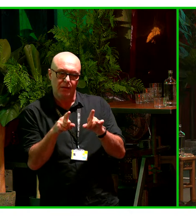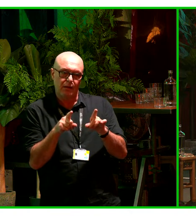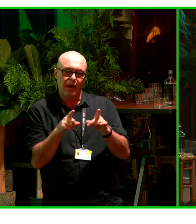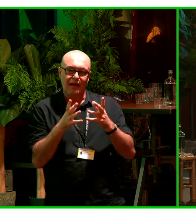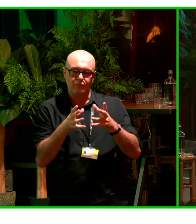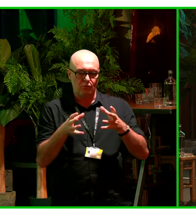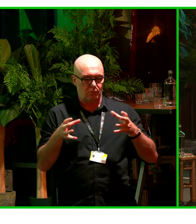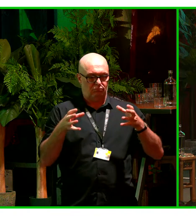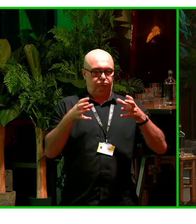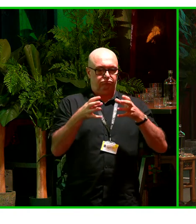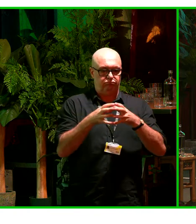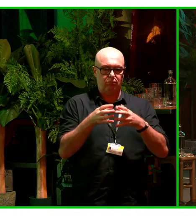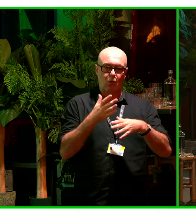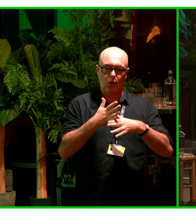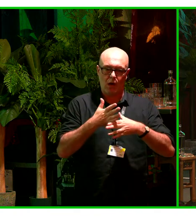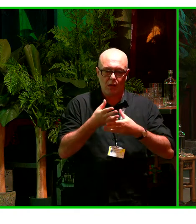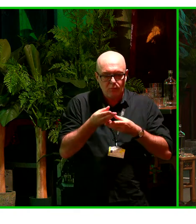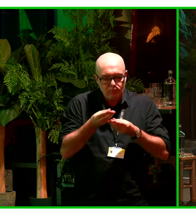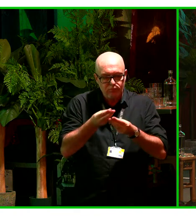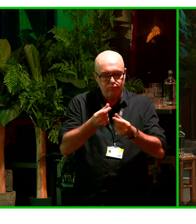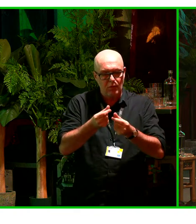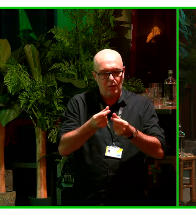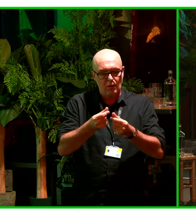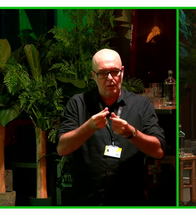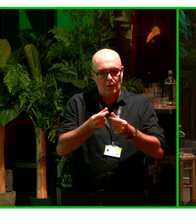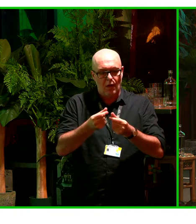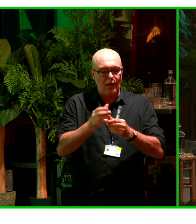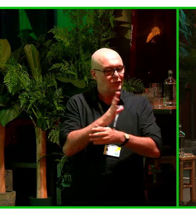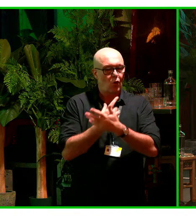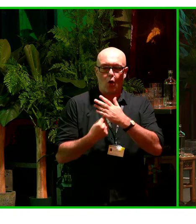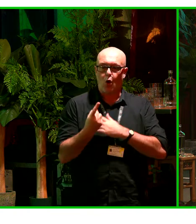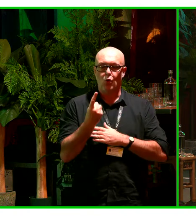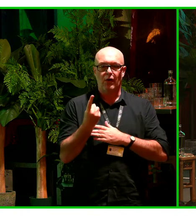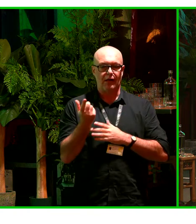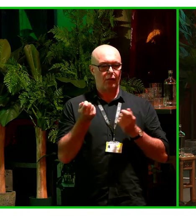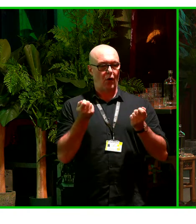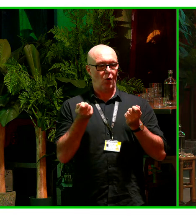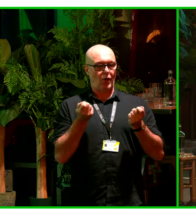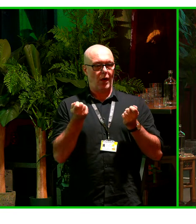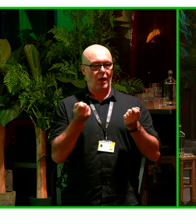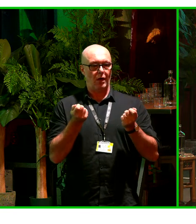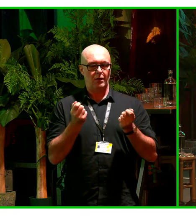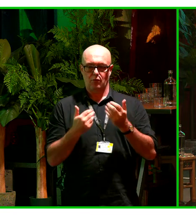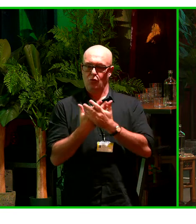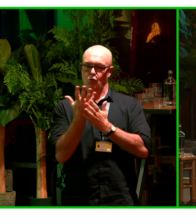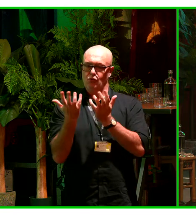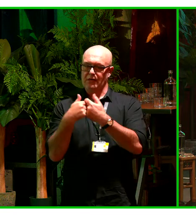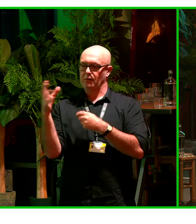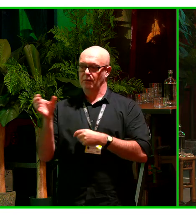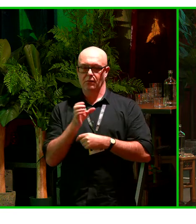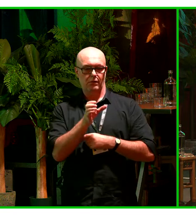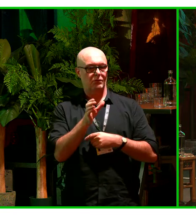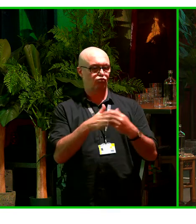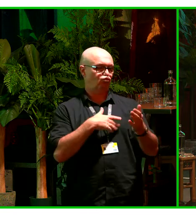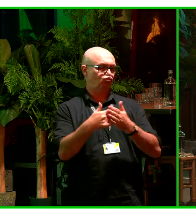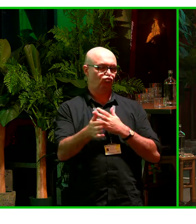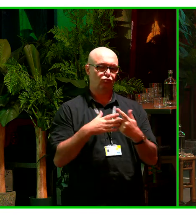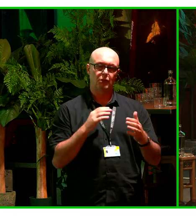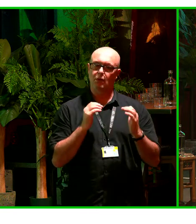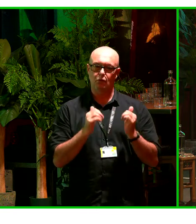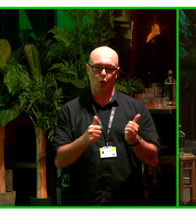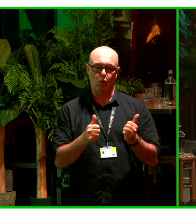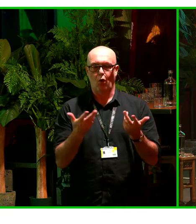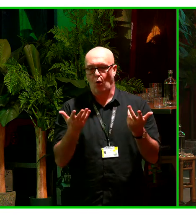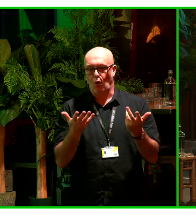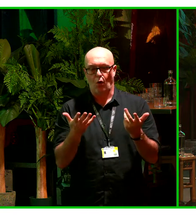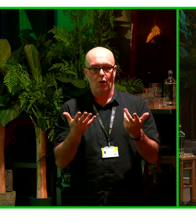we need to be. It's not just going to be that the owner needs to deploy new technologies or that the occupiers need to do things differently.